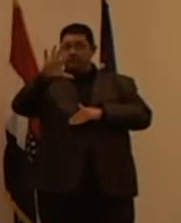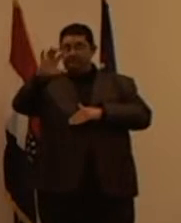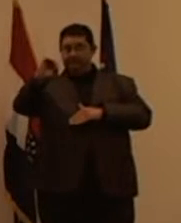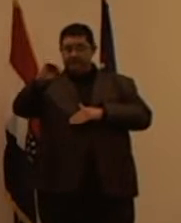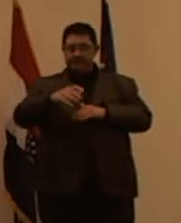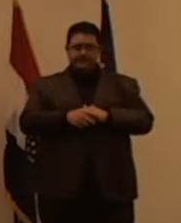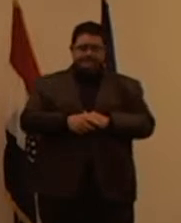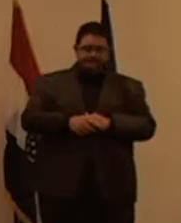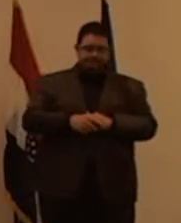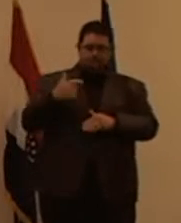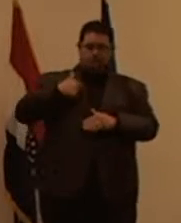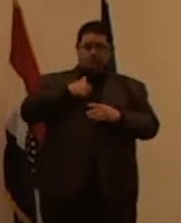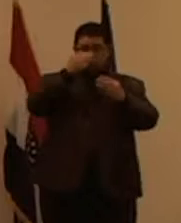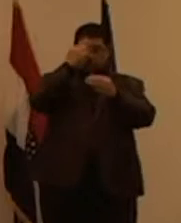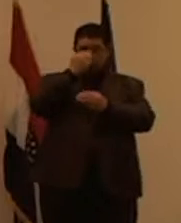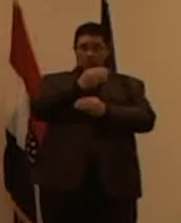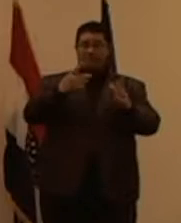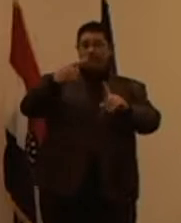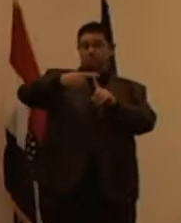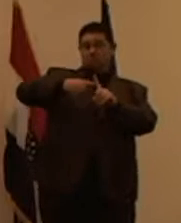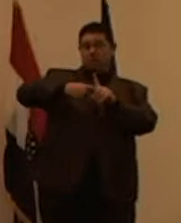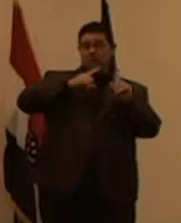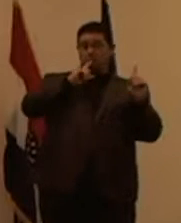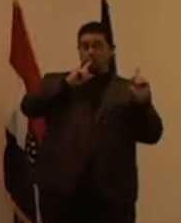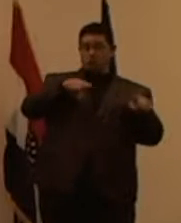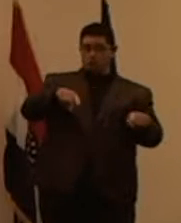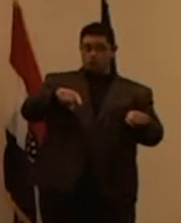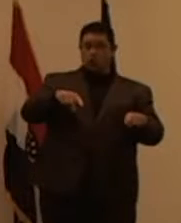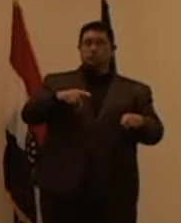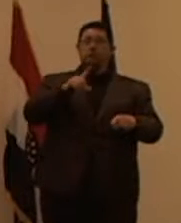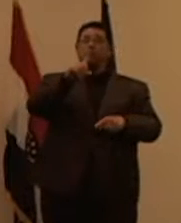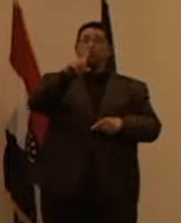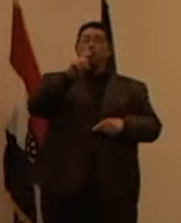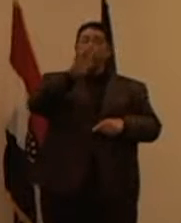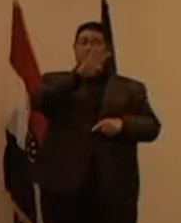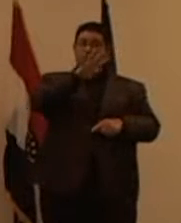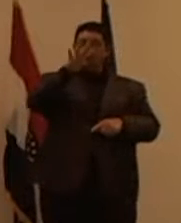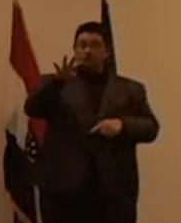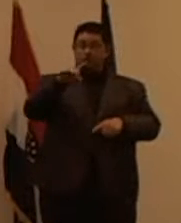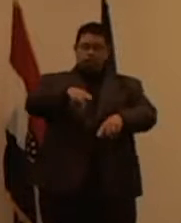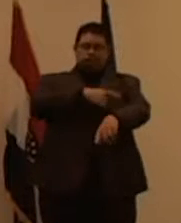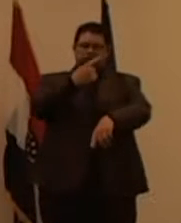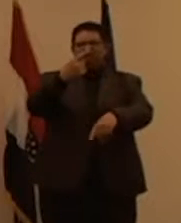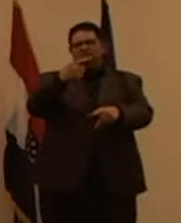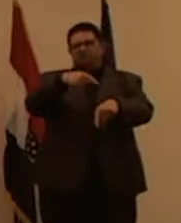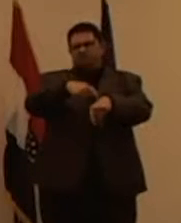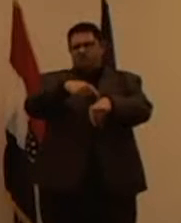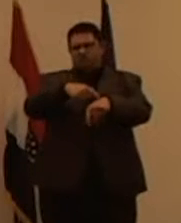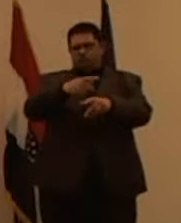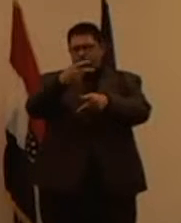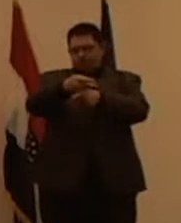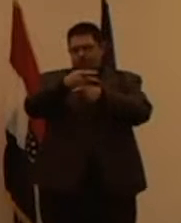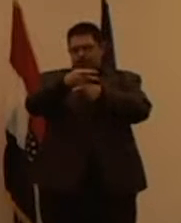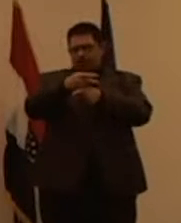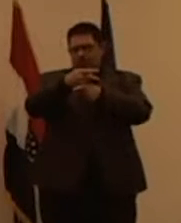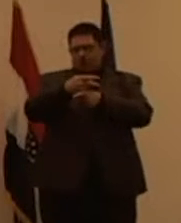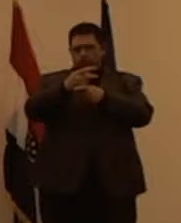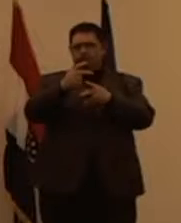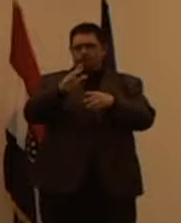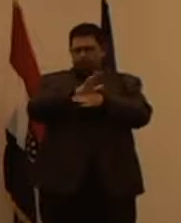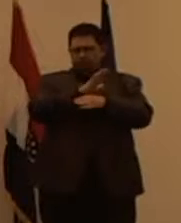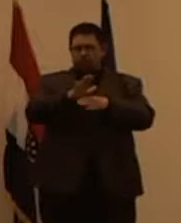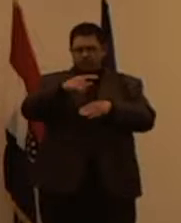We provide a monthly report on the 144 long-term care facilities in the St. Louis region, in St. Louis